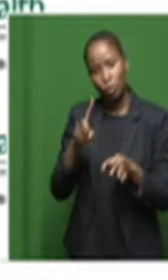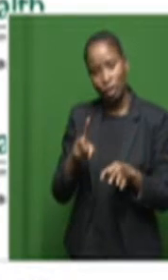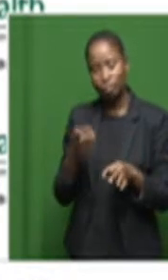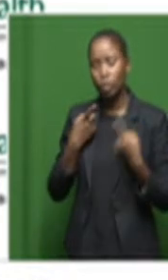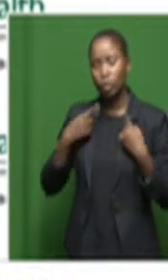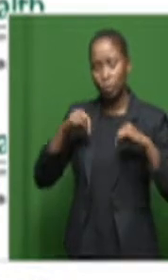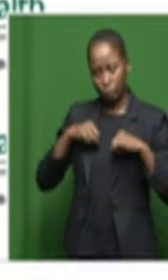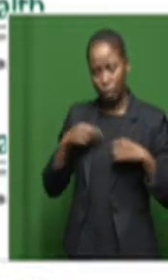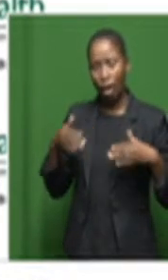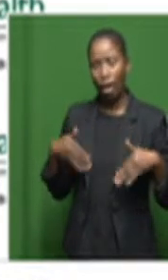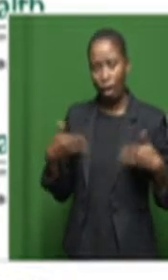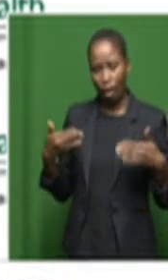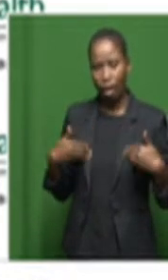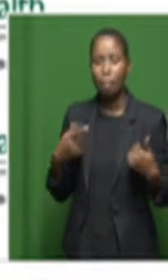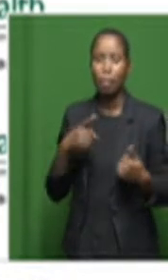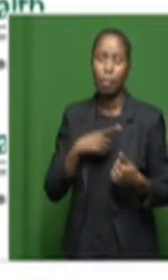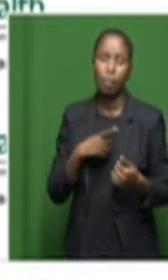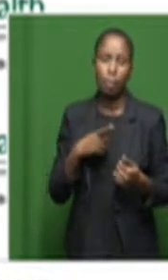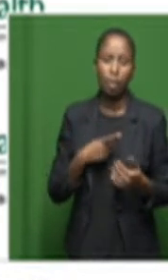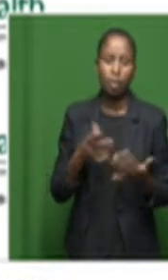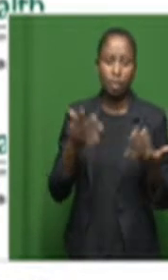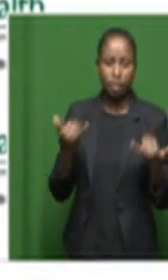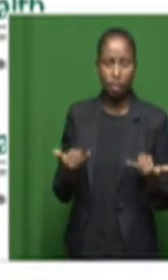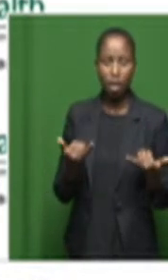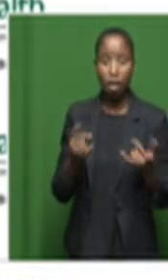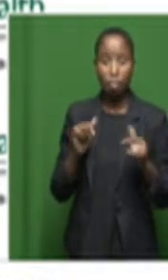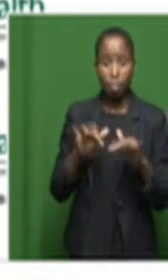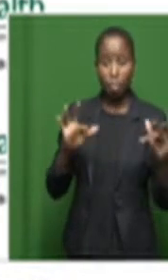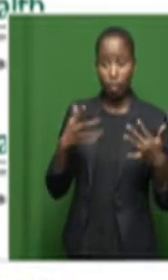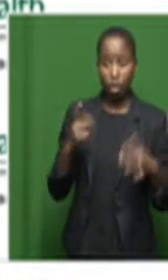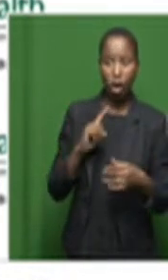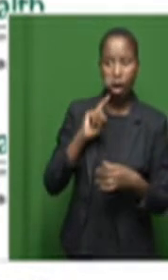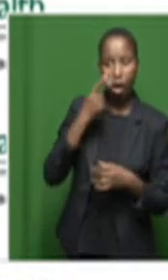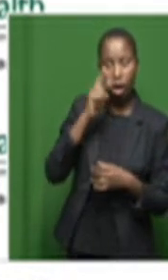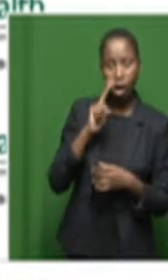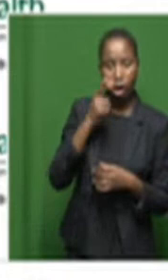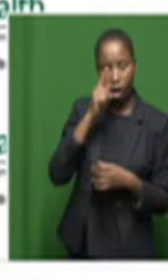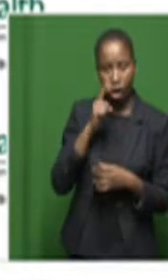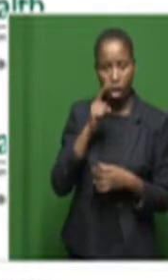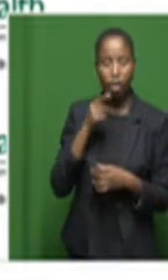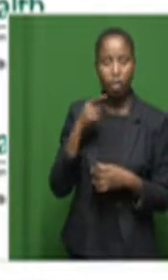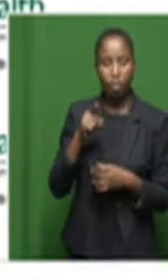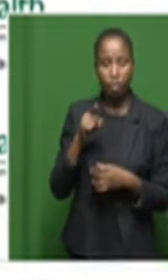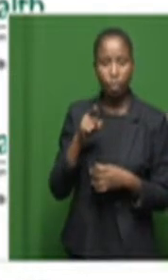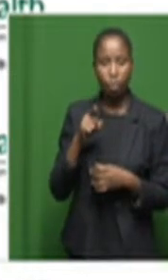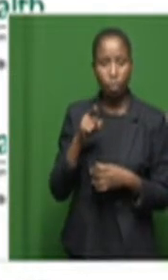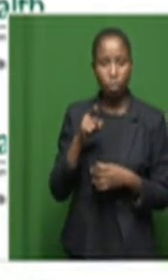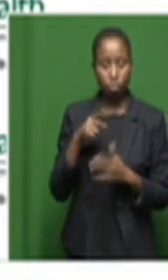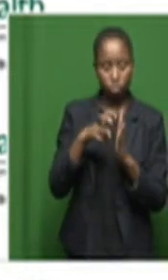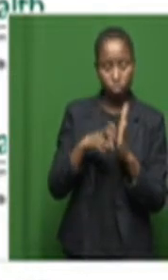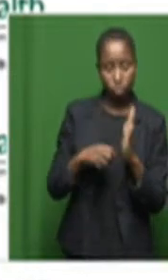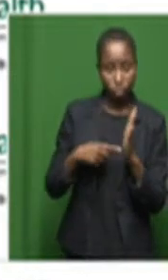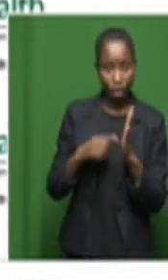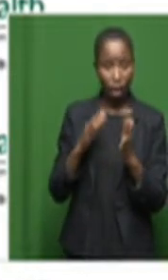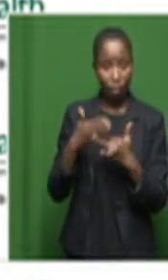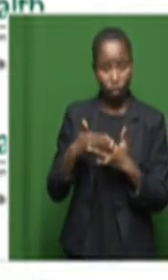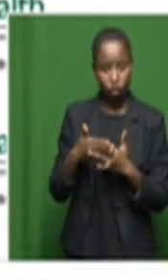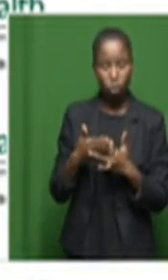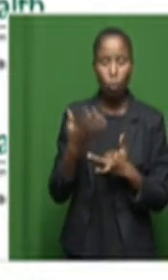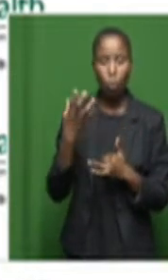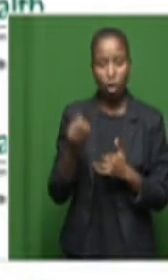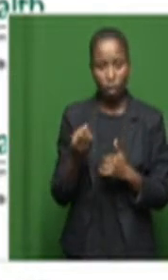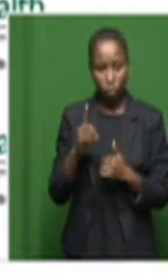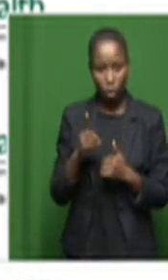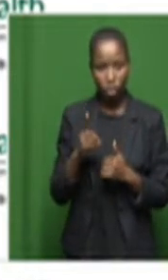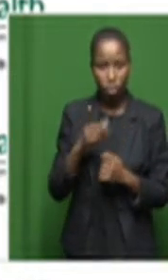that currently, over and above the tried and tested non-pharmaceutical interventions, we also have in our arsenal